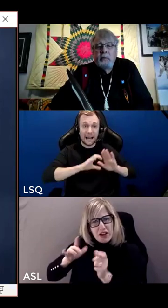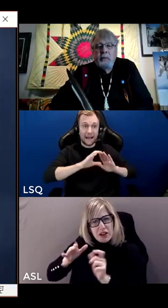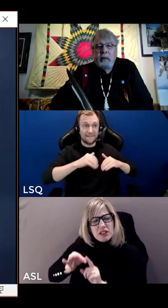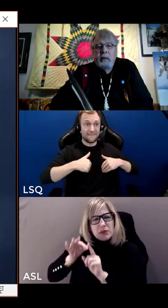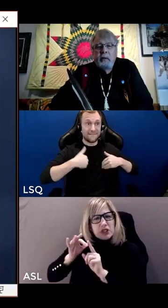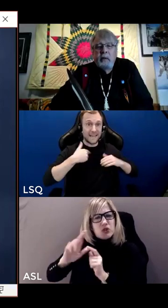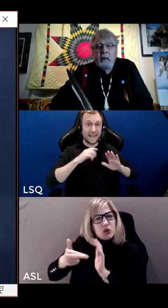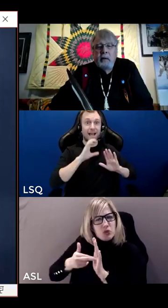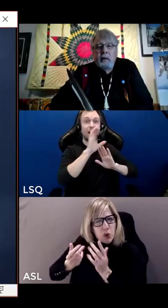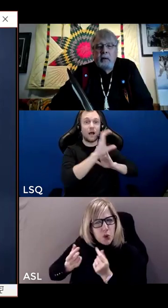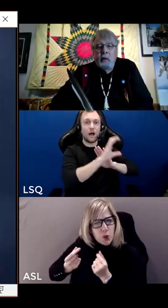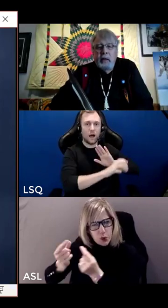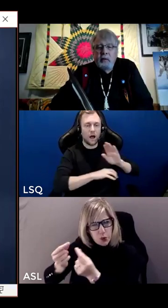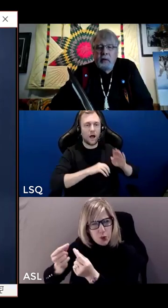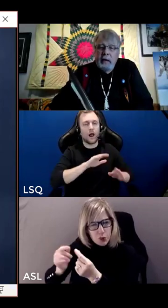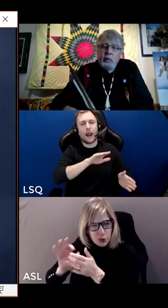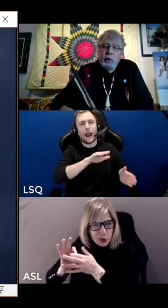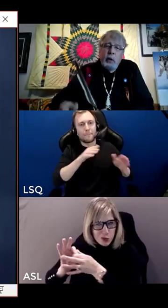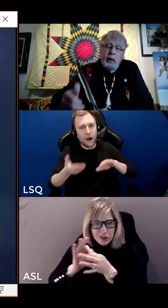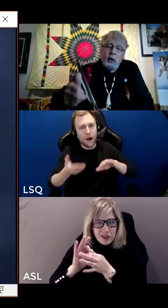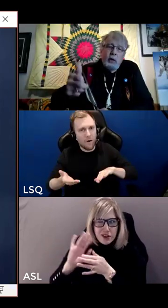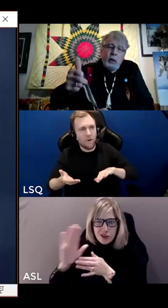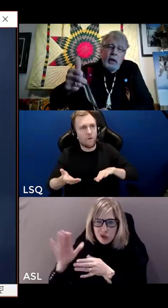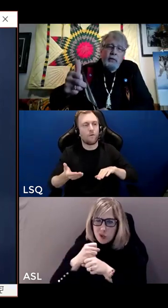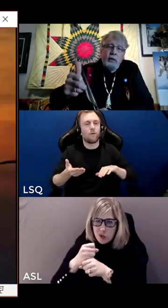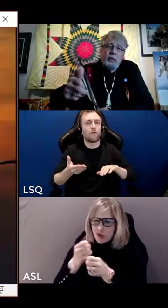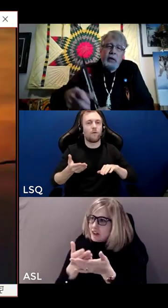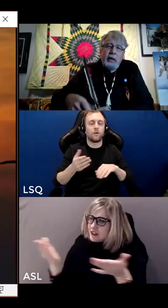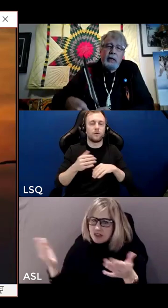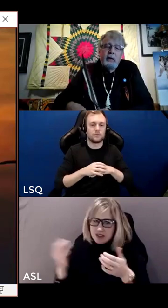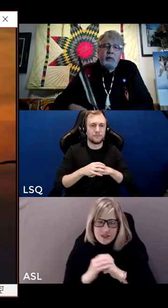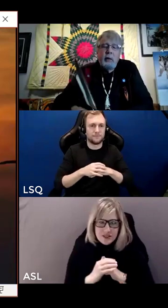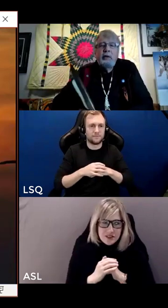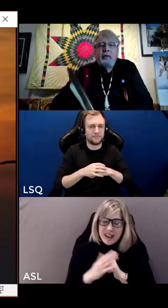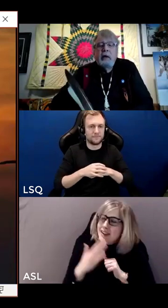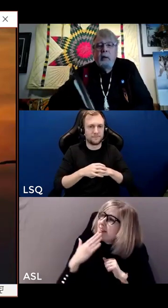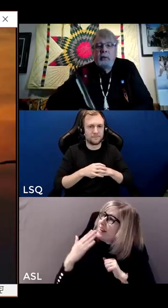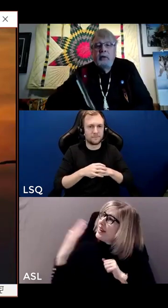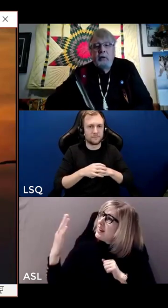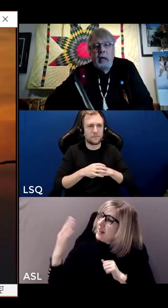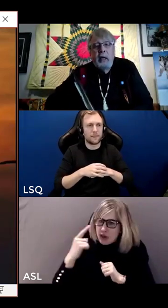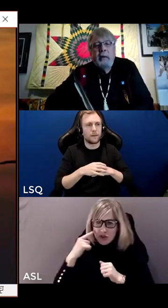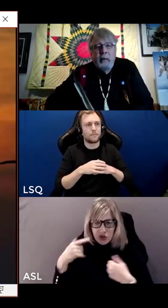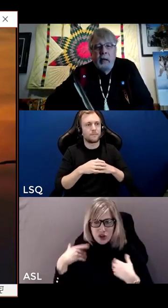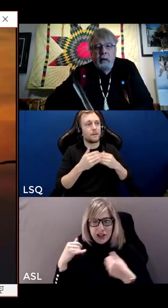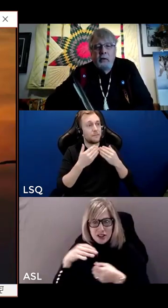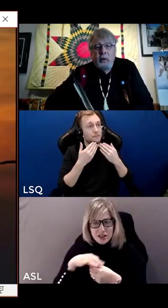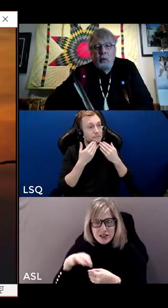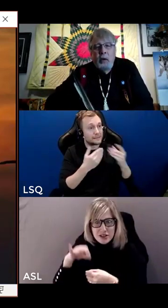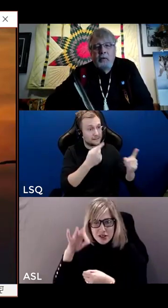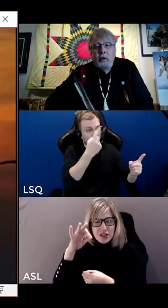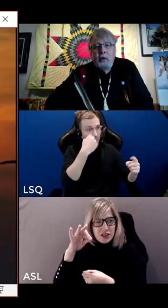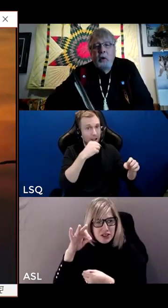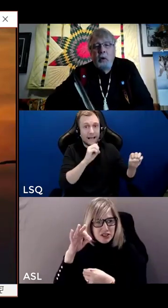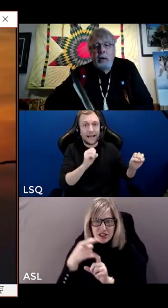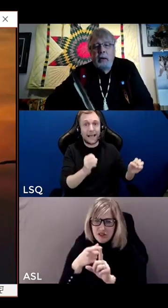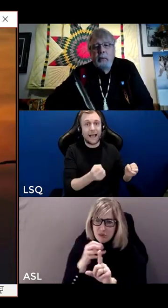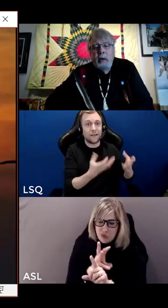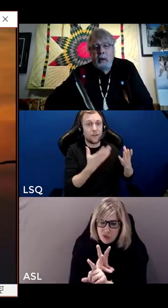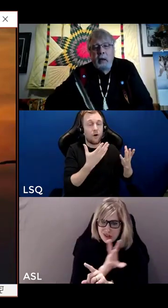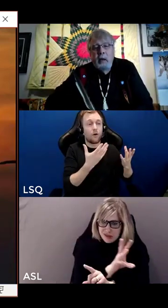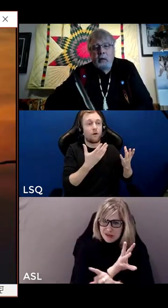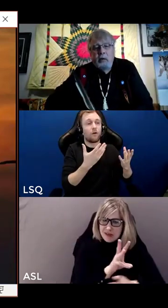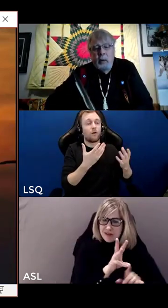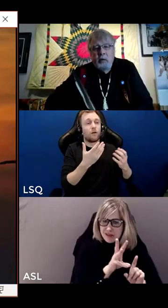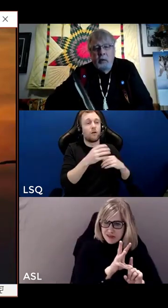creation. We have thanks for creator and we're grateful for the healing spirits that come this day through the western doorway.